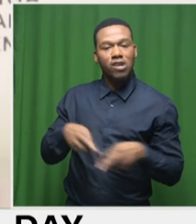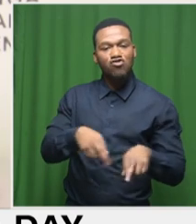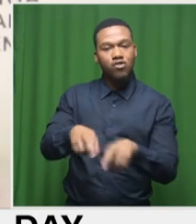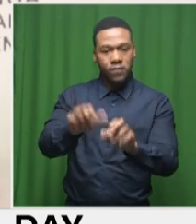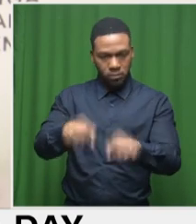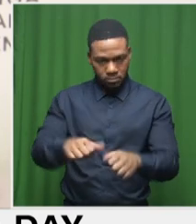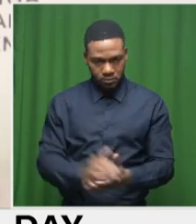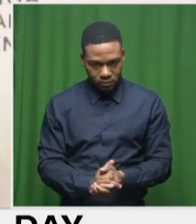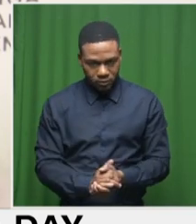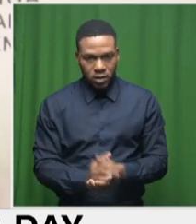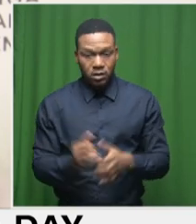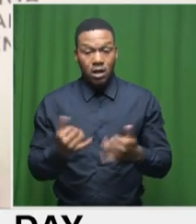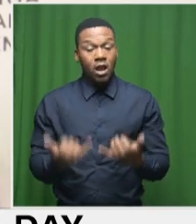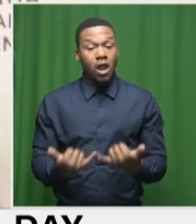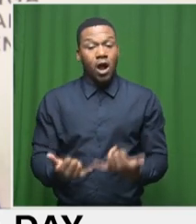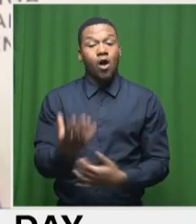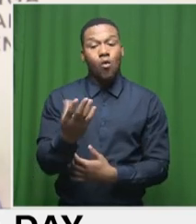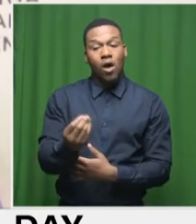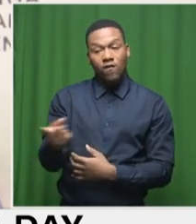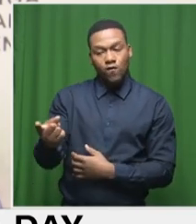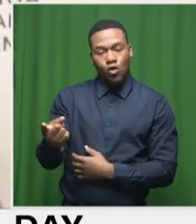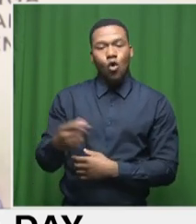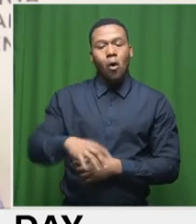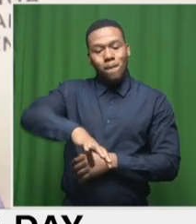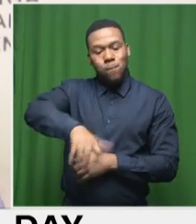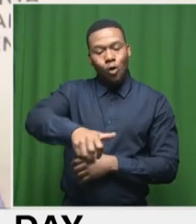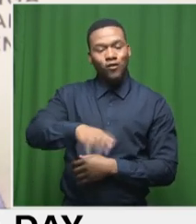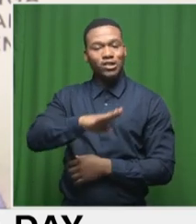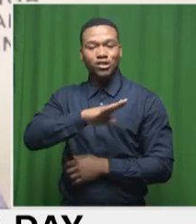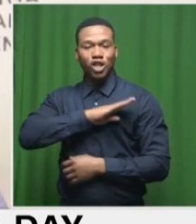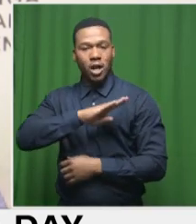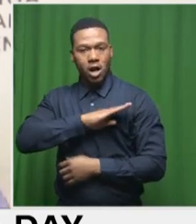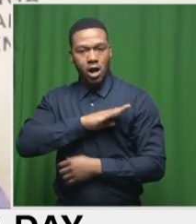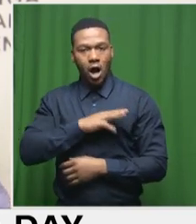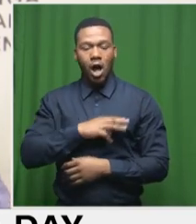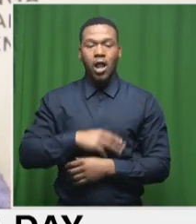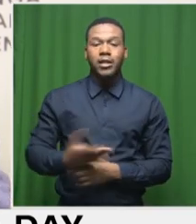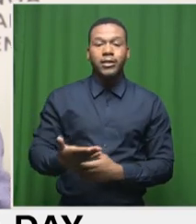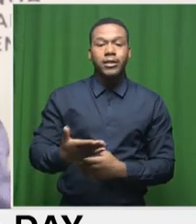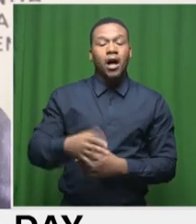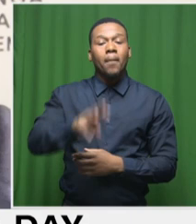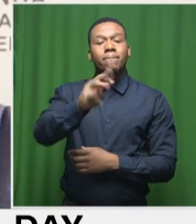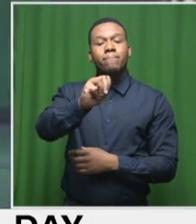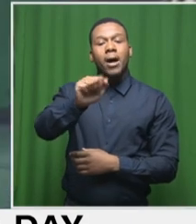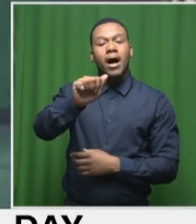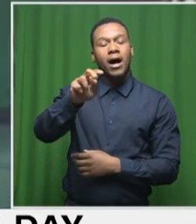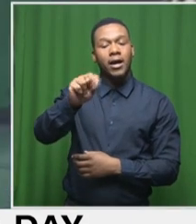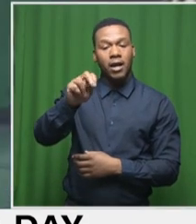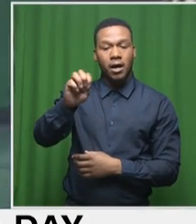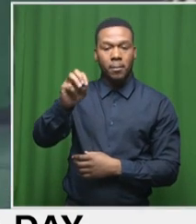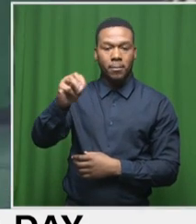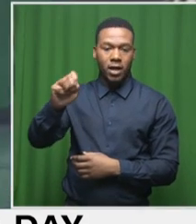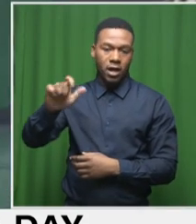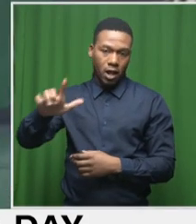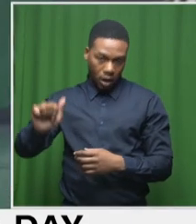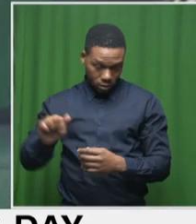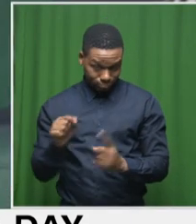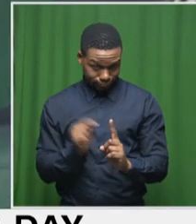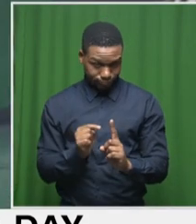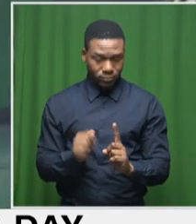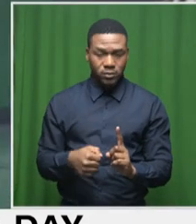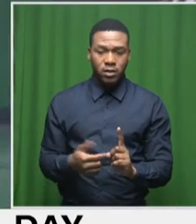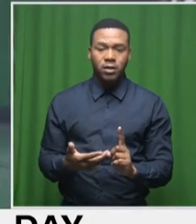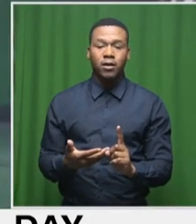the Provincial Commissioner, Lieutenant General Semakaleng Manamela, joining us this morning. Mate, thank you so much for speaking to us this morning. We have seen